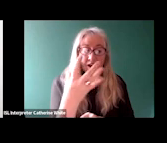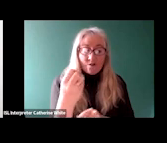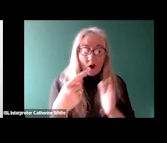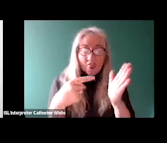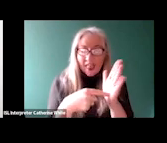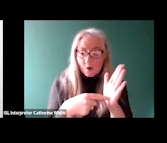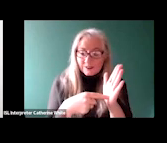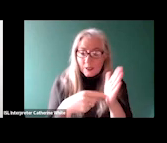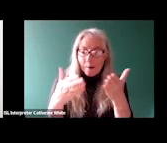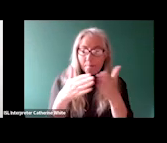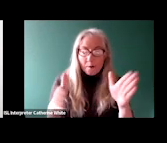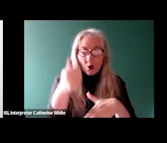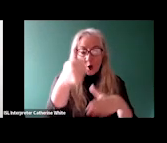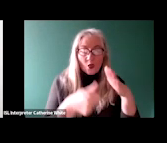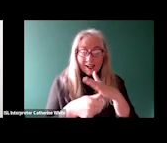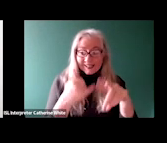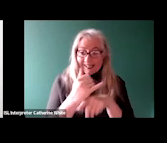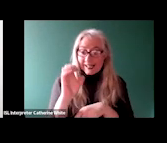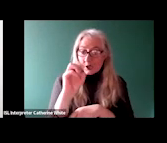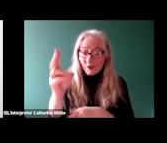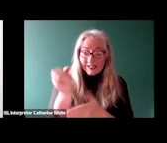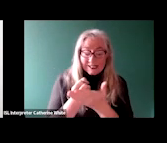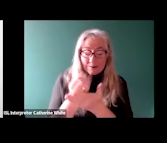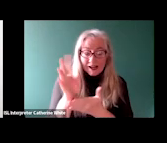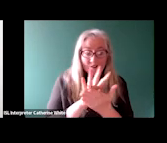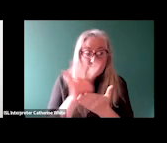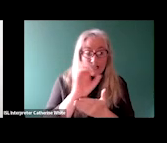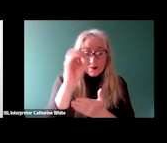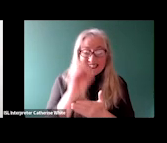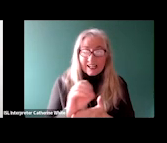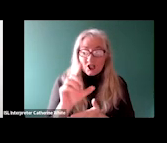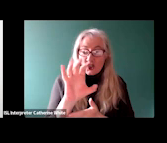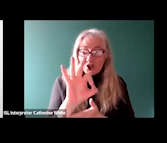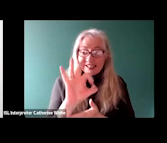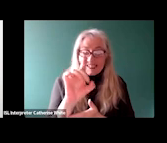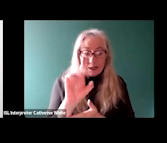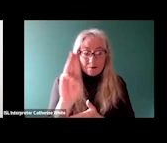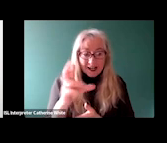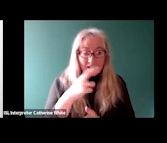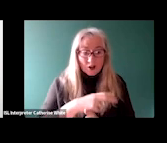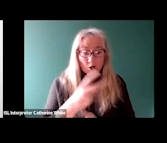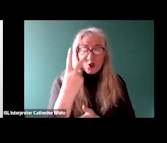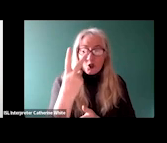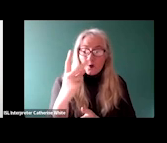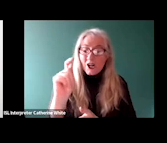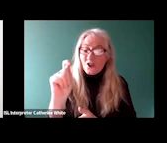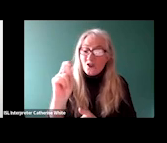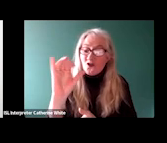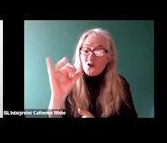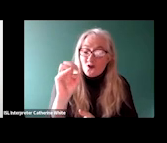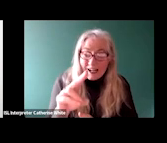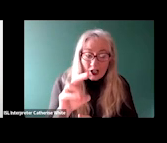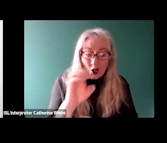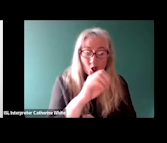public authorities in the EU spending 14% of GDP. So that's nearly 2 trillion euros a year